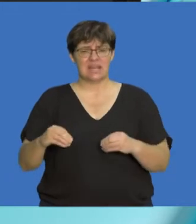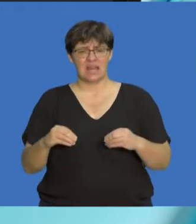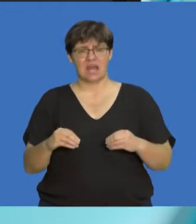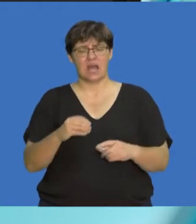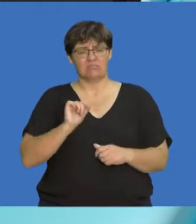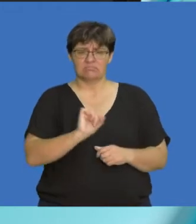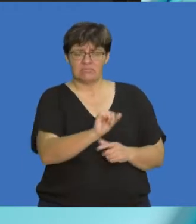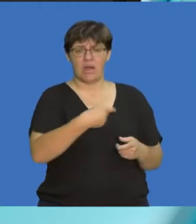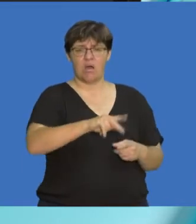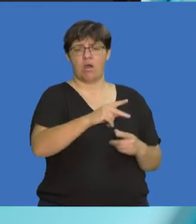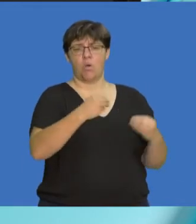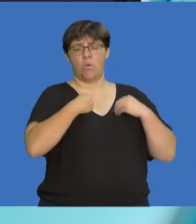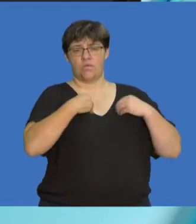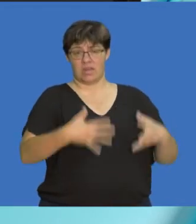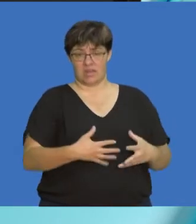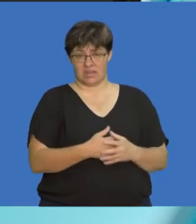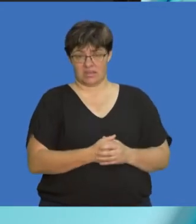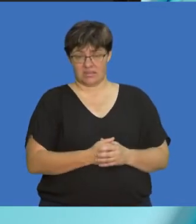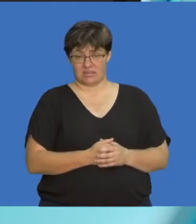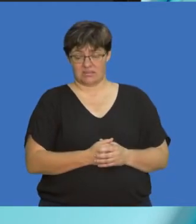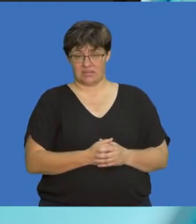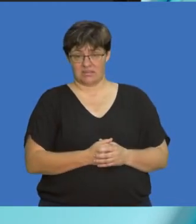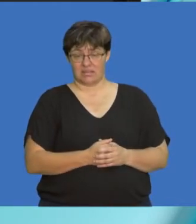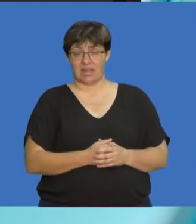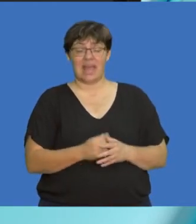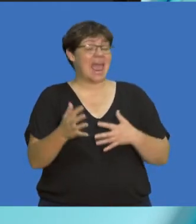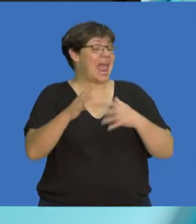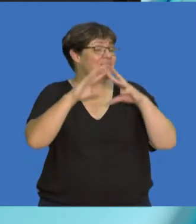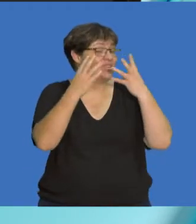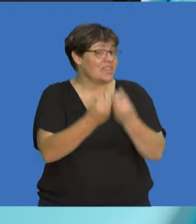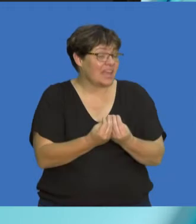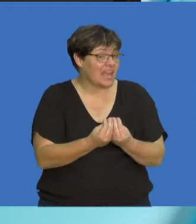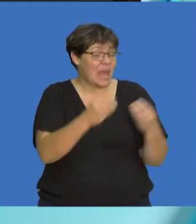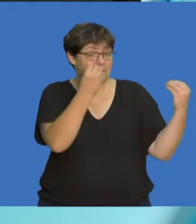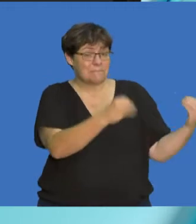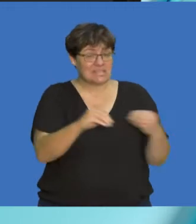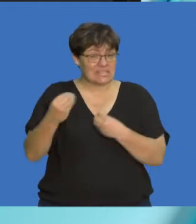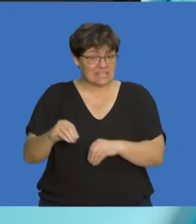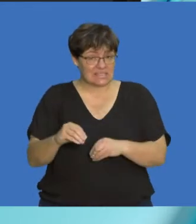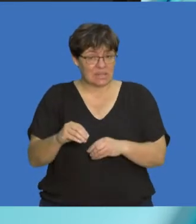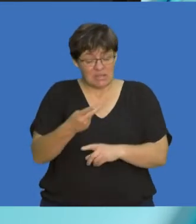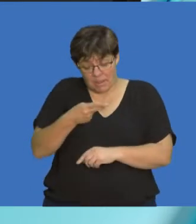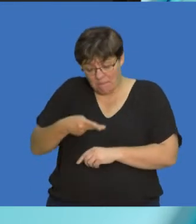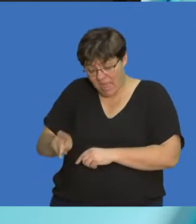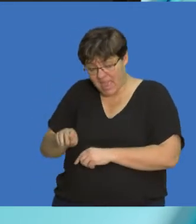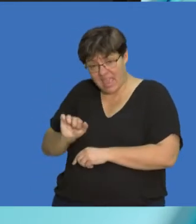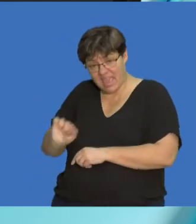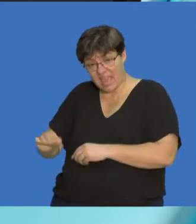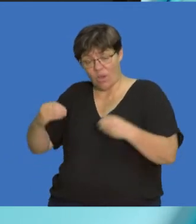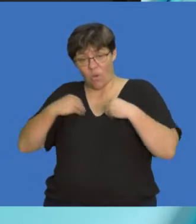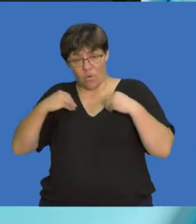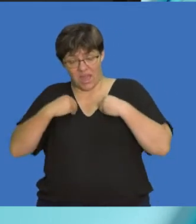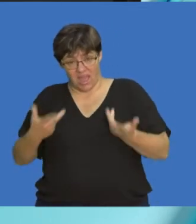owner, watch my choice of words, everything that the business owes the owner is in